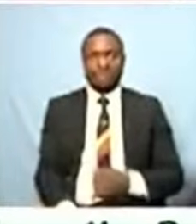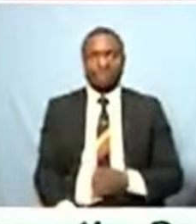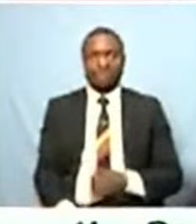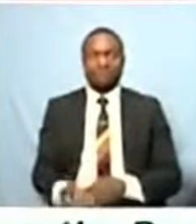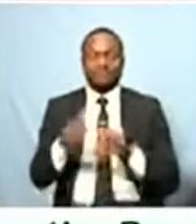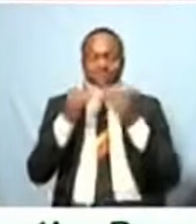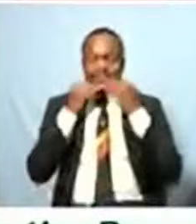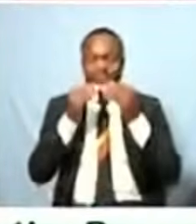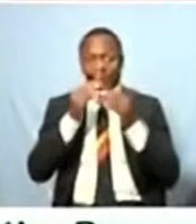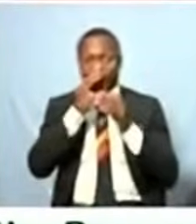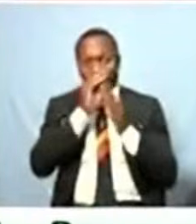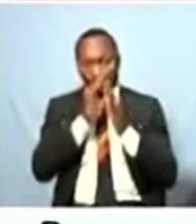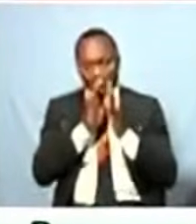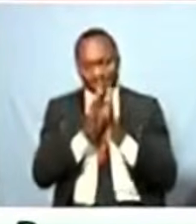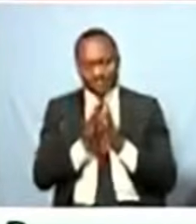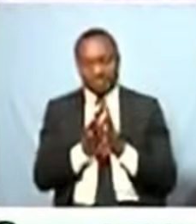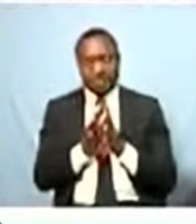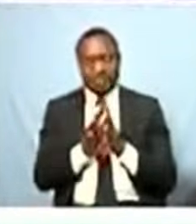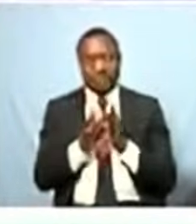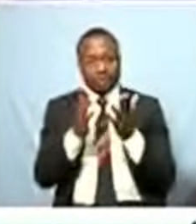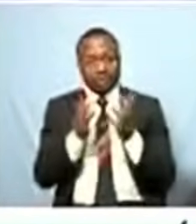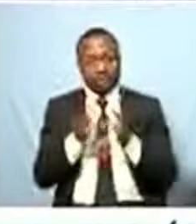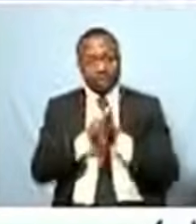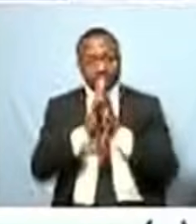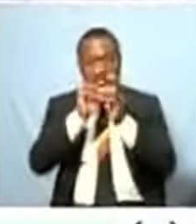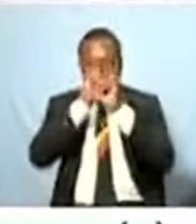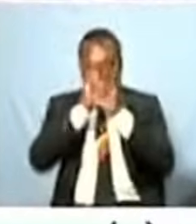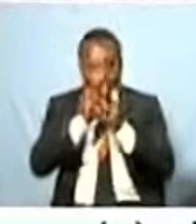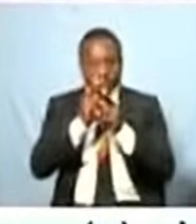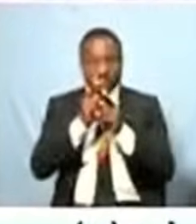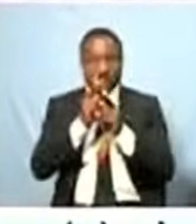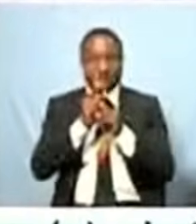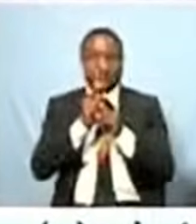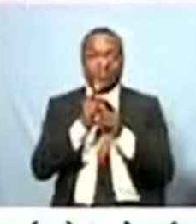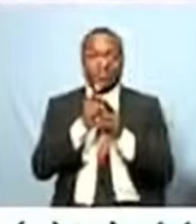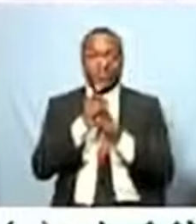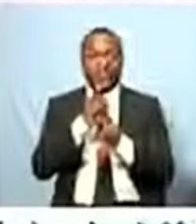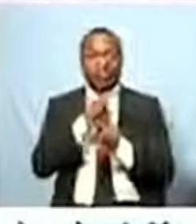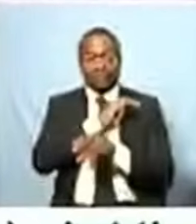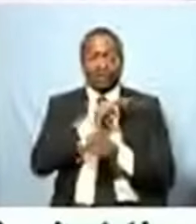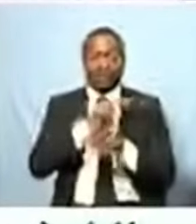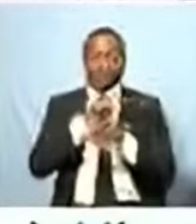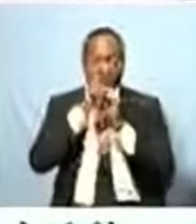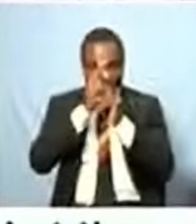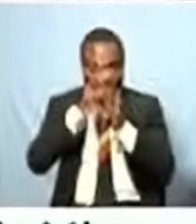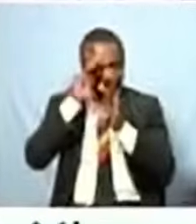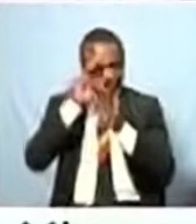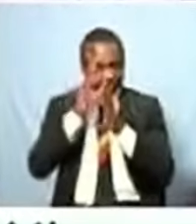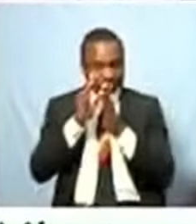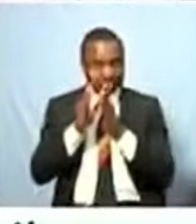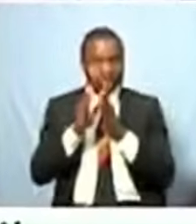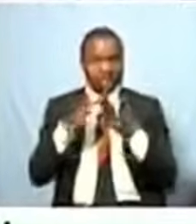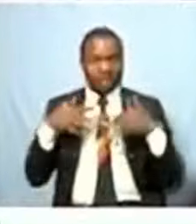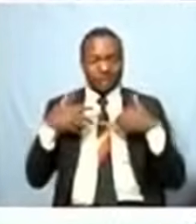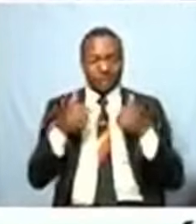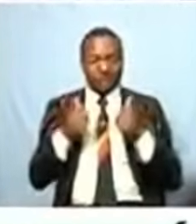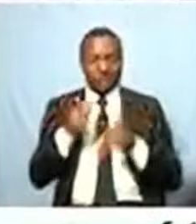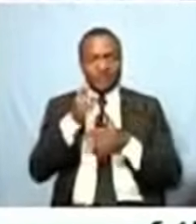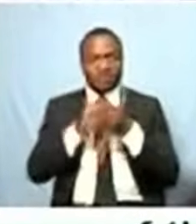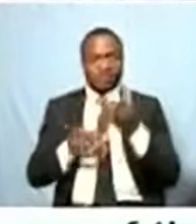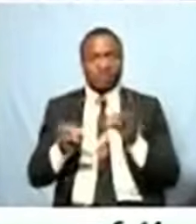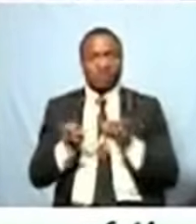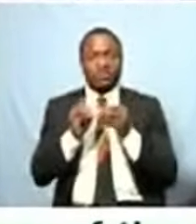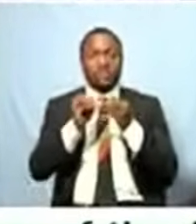Thank you, Madam Speaker. Madam Speaker, I want to ask the Honorable Minister of Health, what is the total cost for the facilities